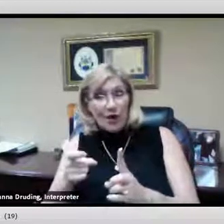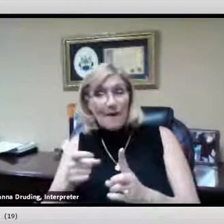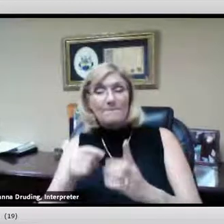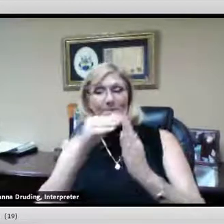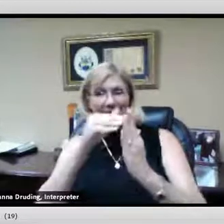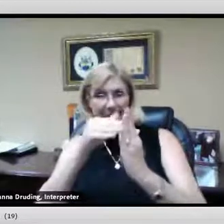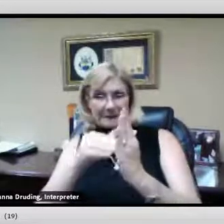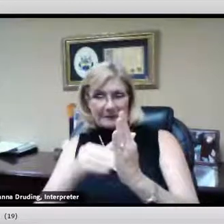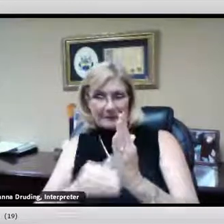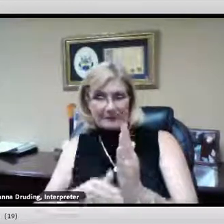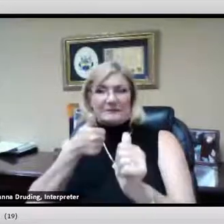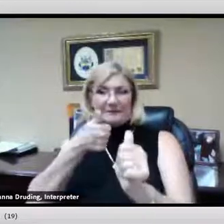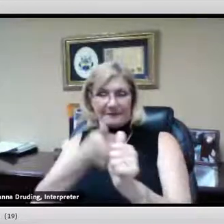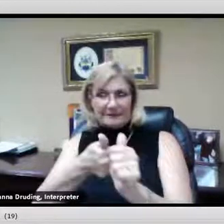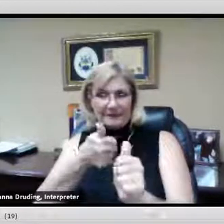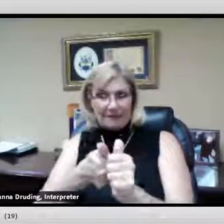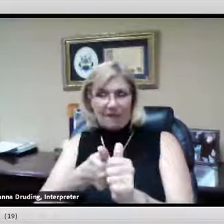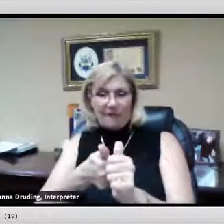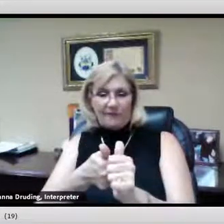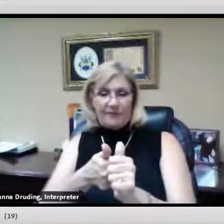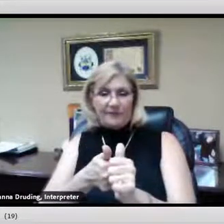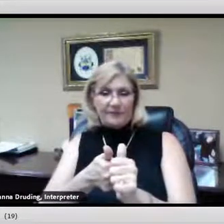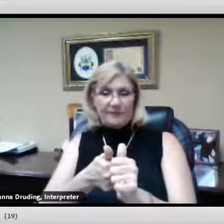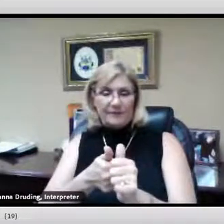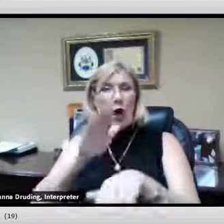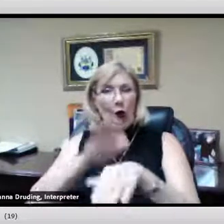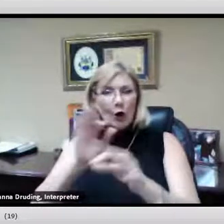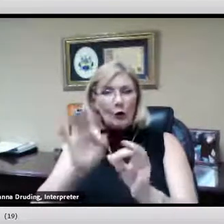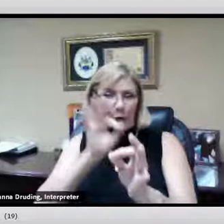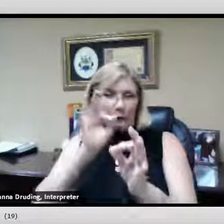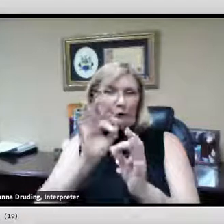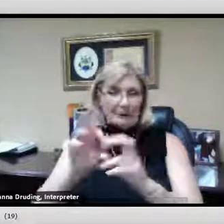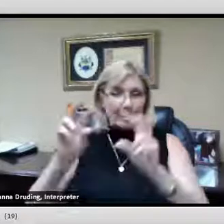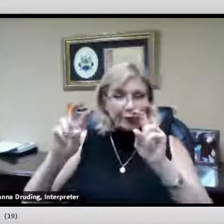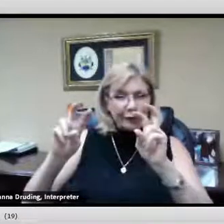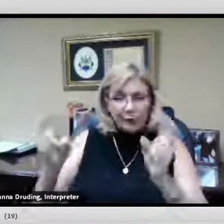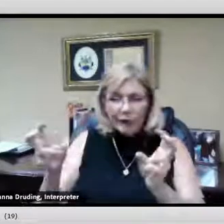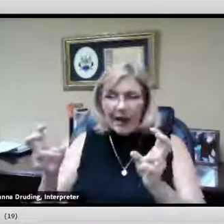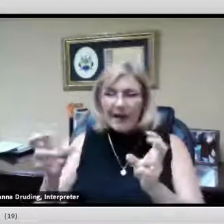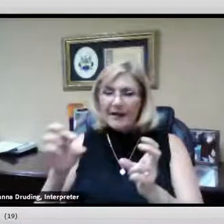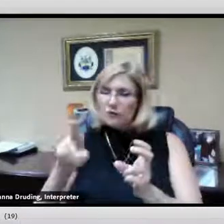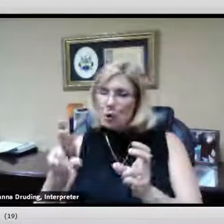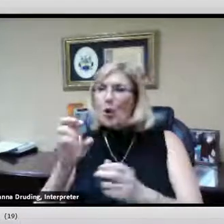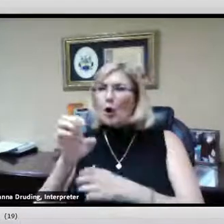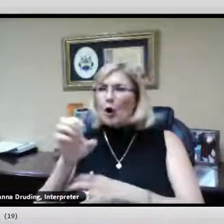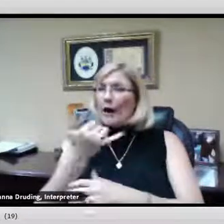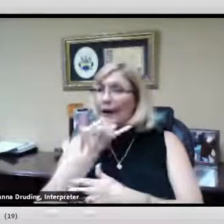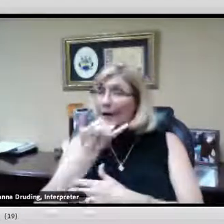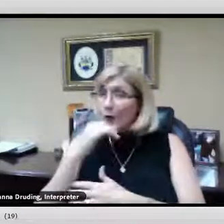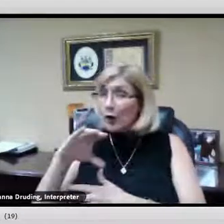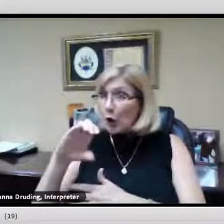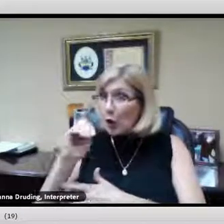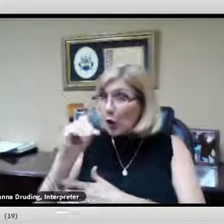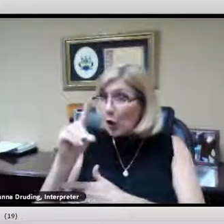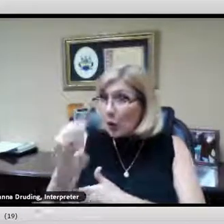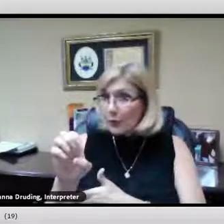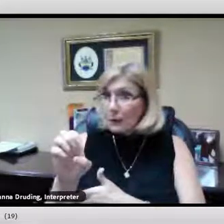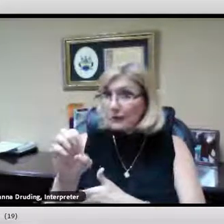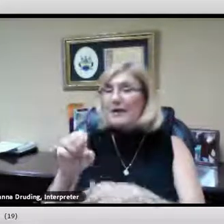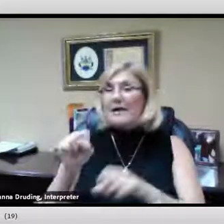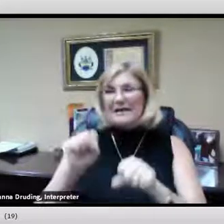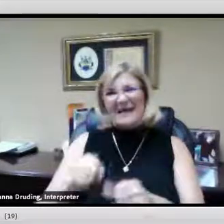the list itself on a particular phrase, maybe one of those error codes, can sometimes